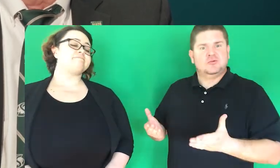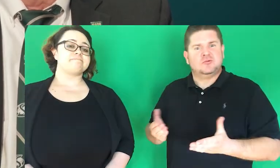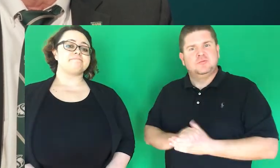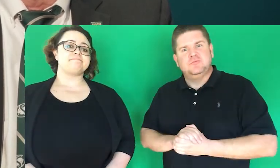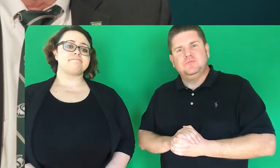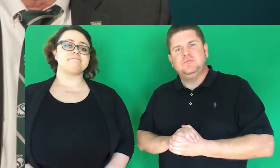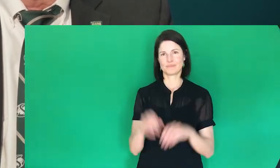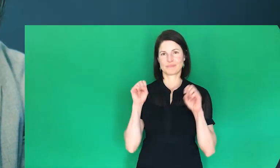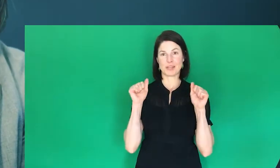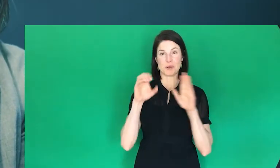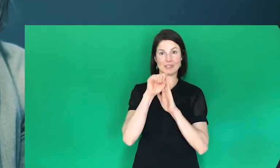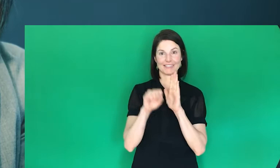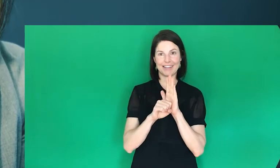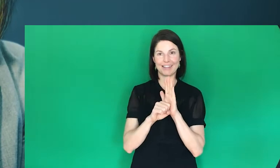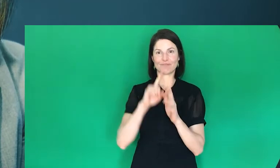here.